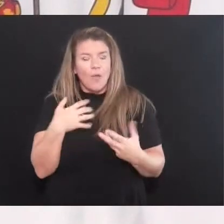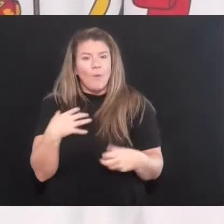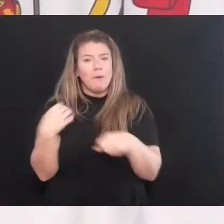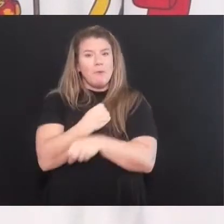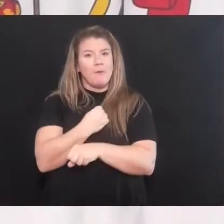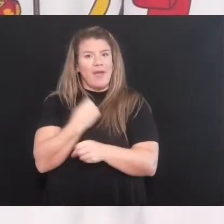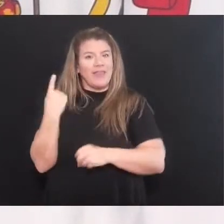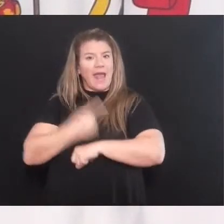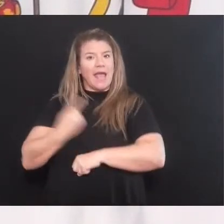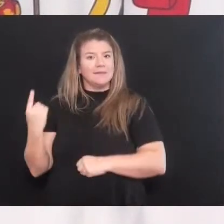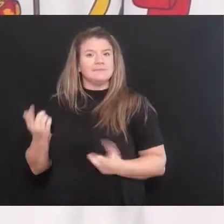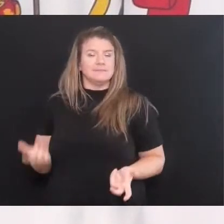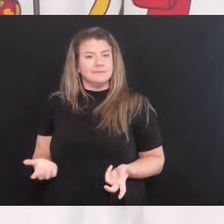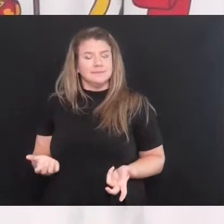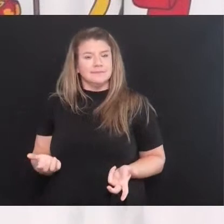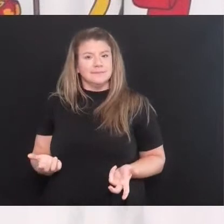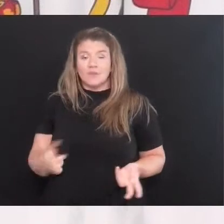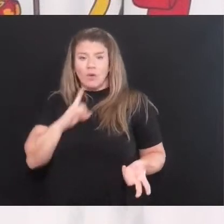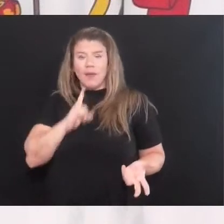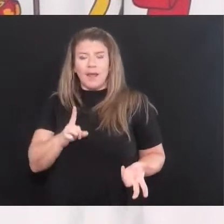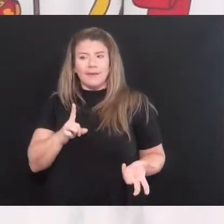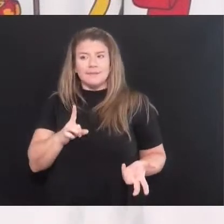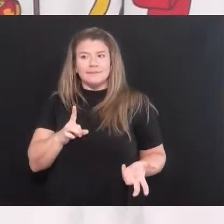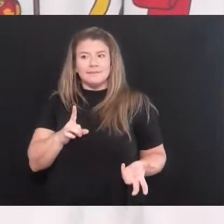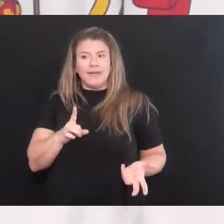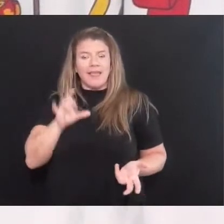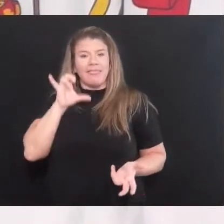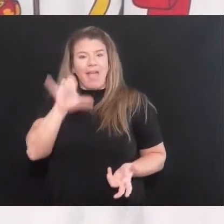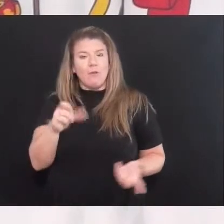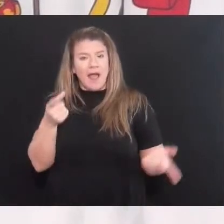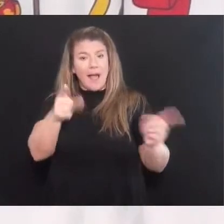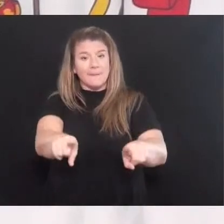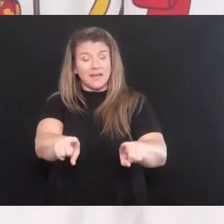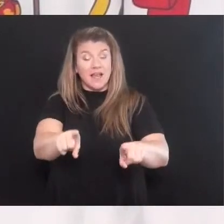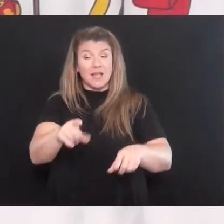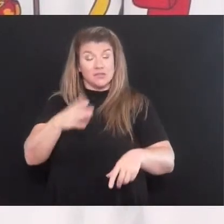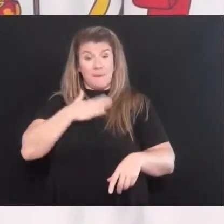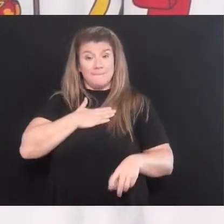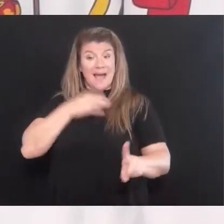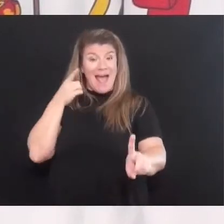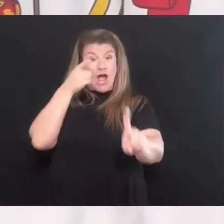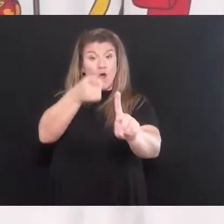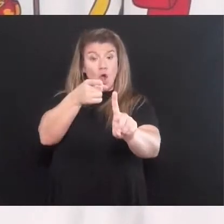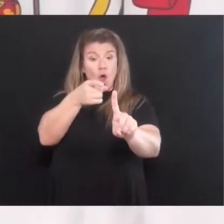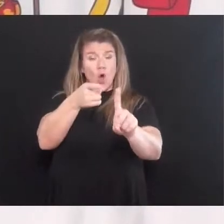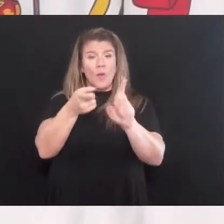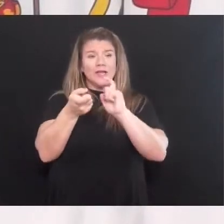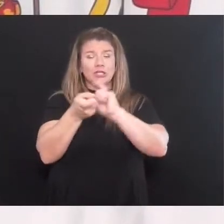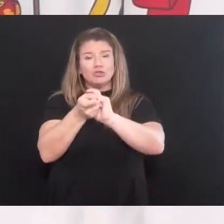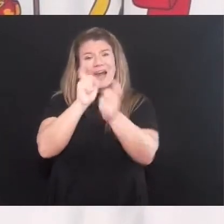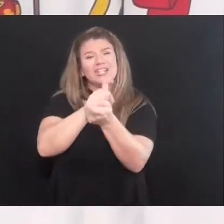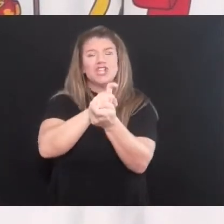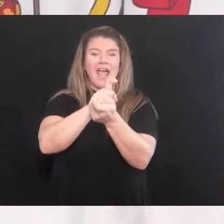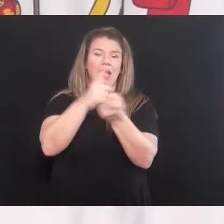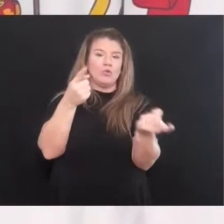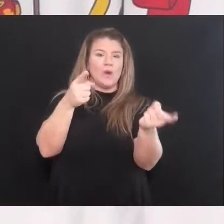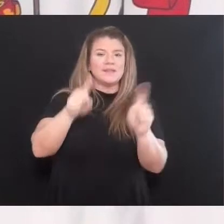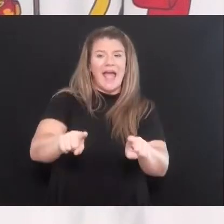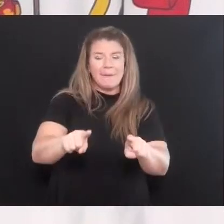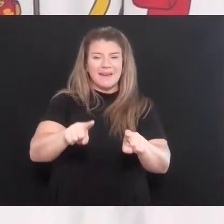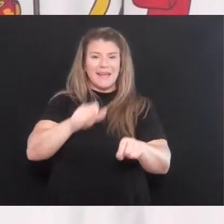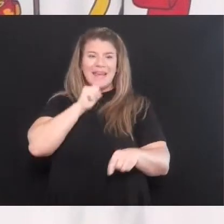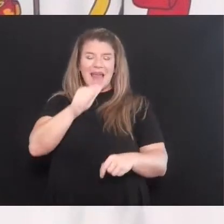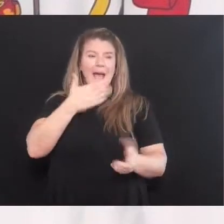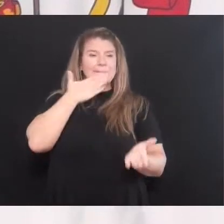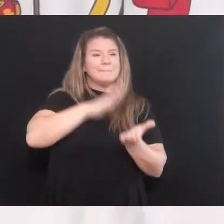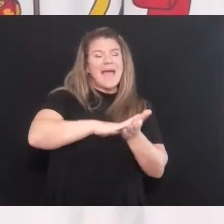day. Really, at the end of the day, all we're trying to do is change the news cycle away from